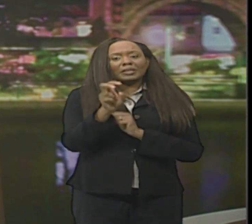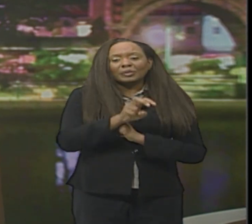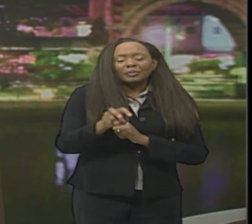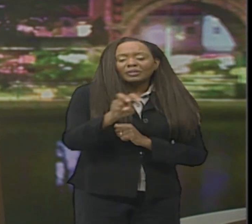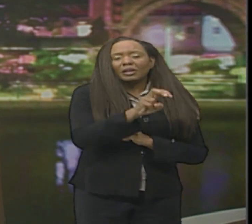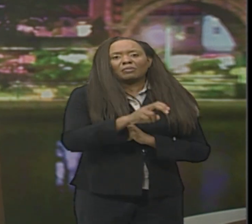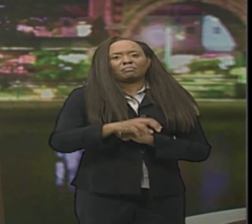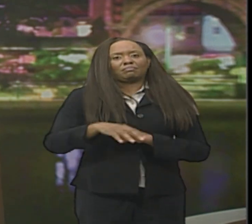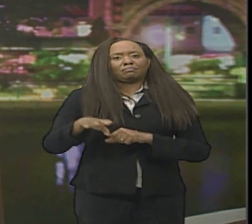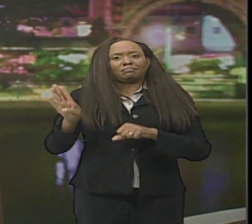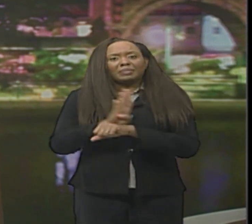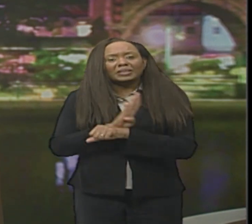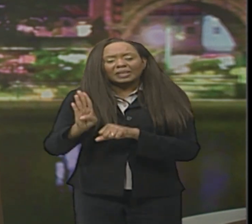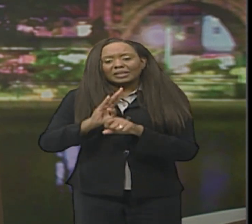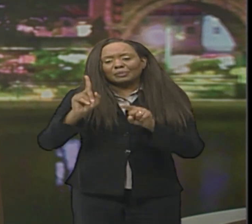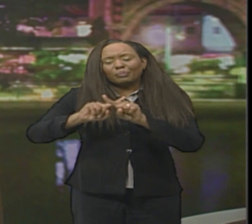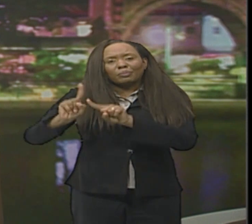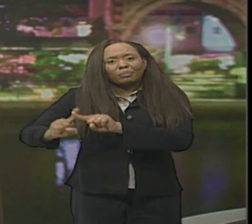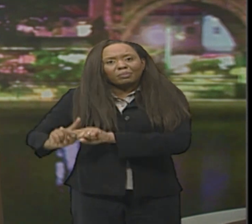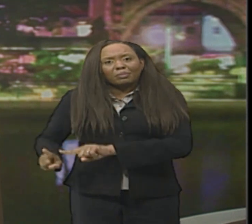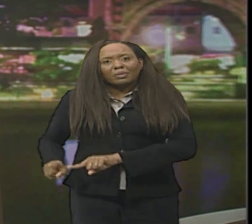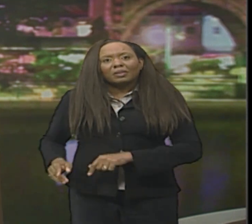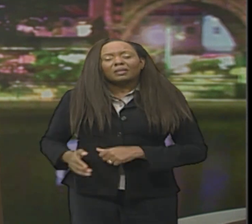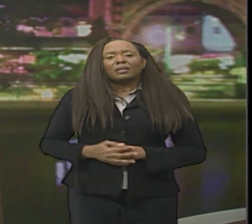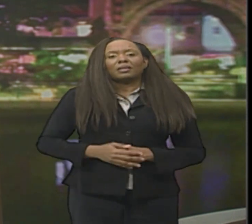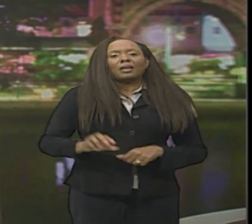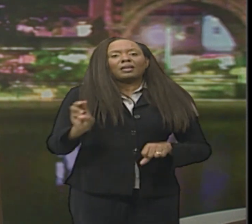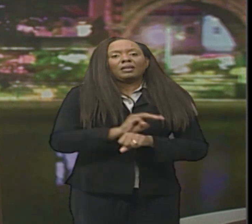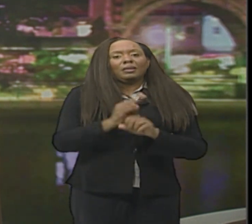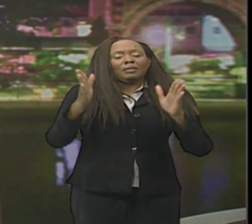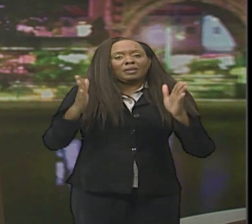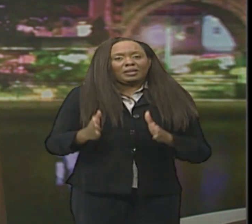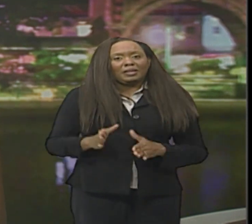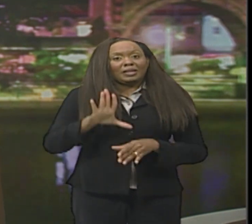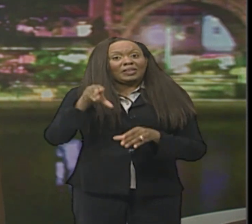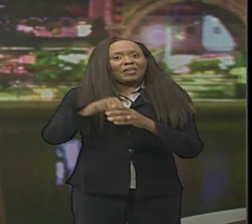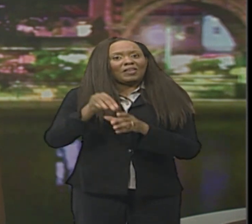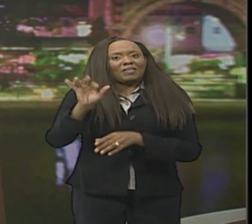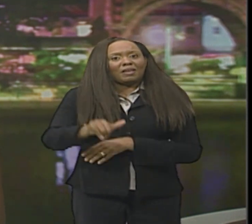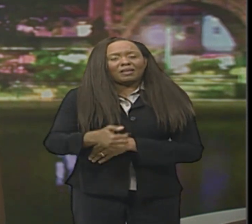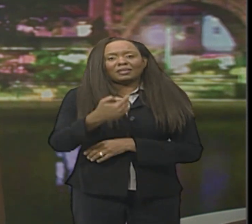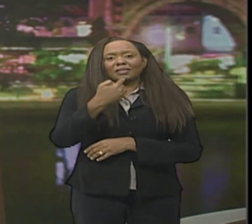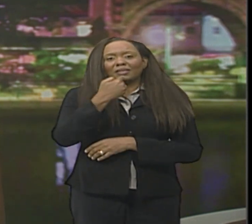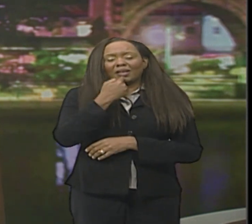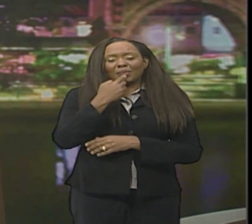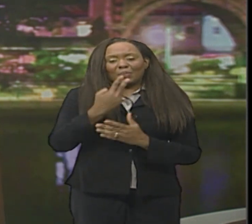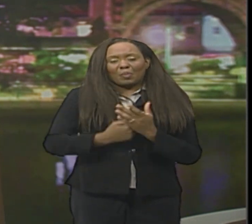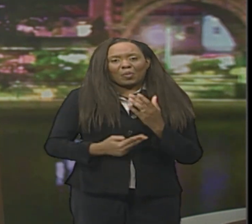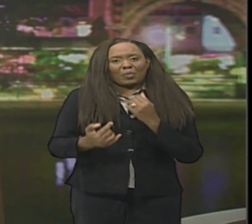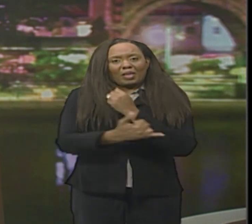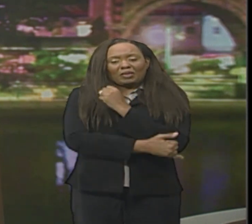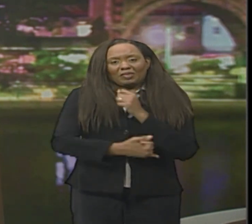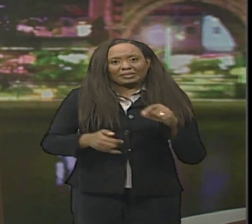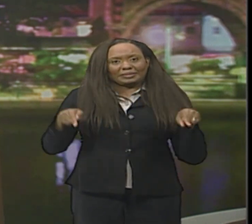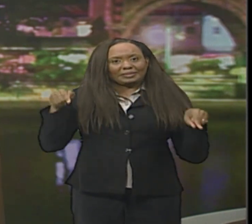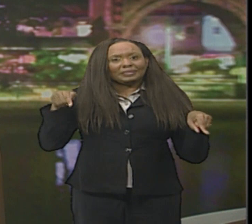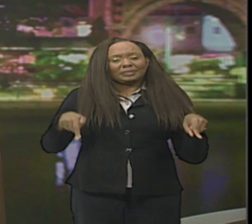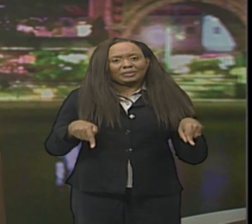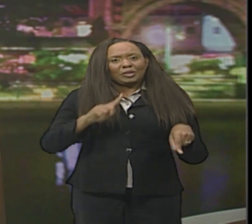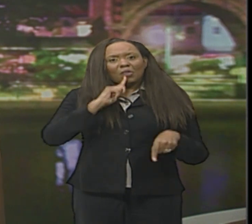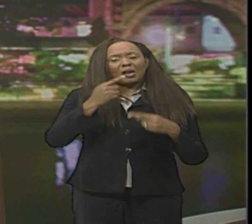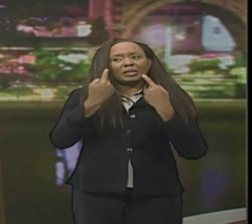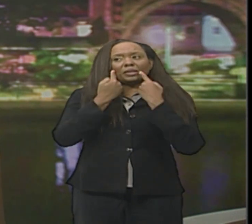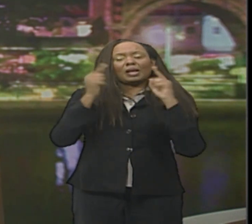These, according to Minister in the Ministry of Foreign Trade, Sandra Husbands, are among the areas where the two countries have